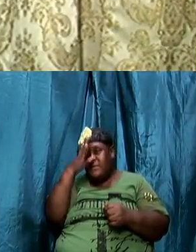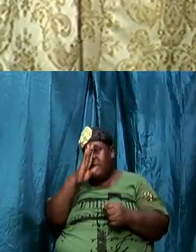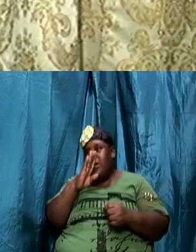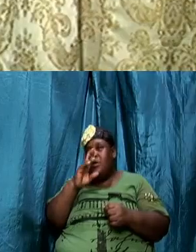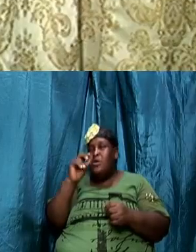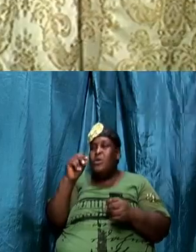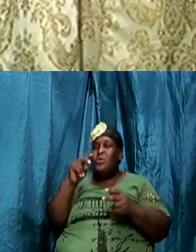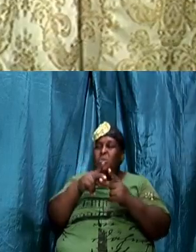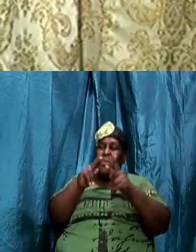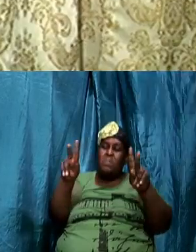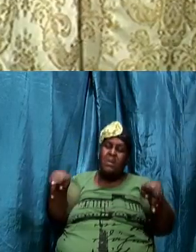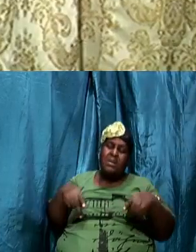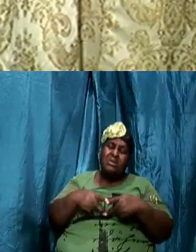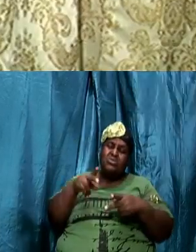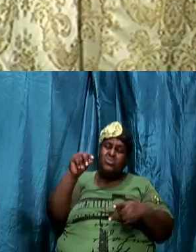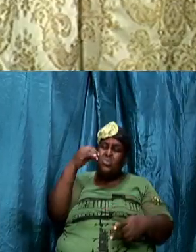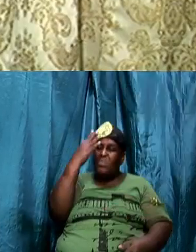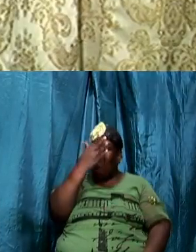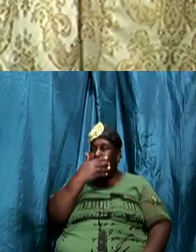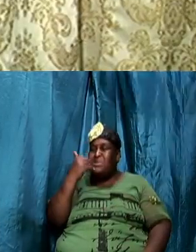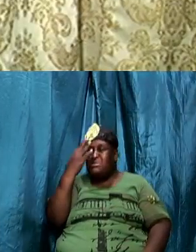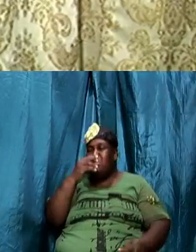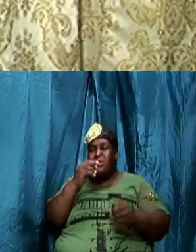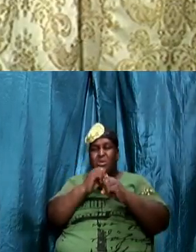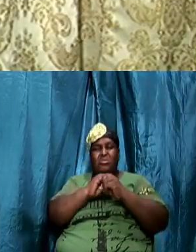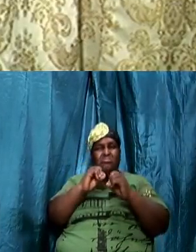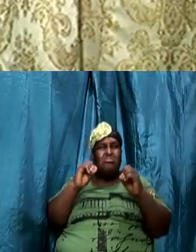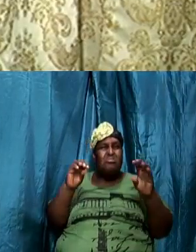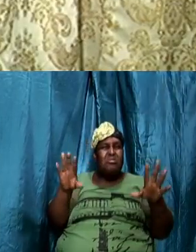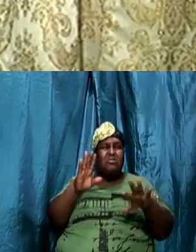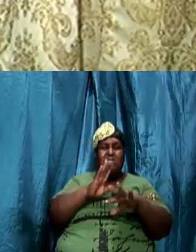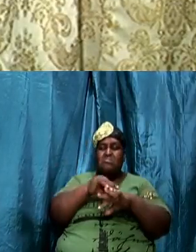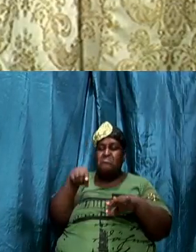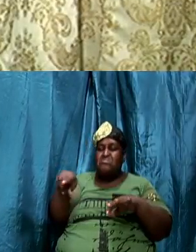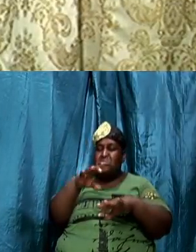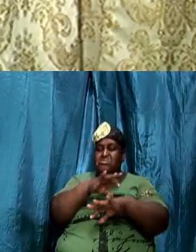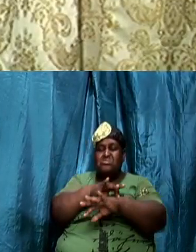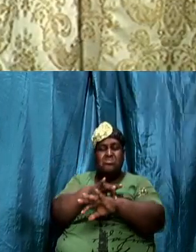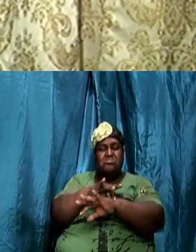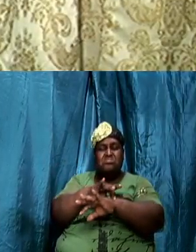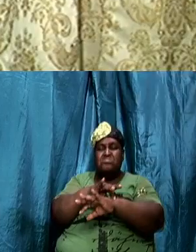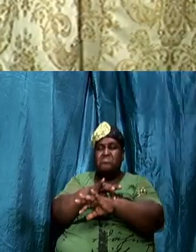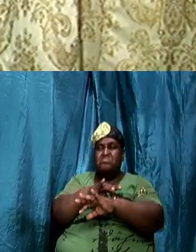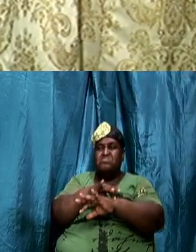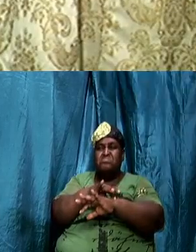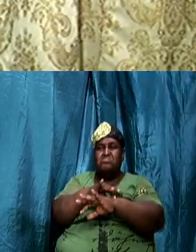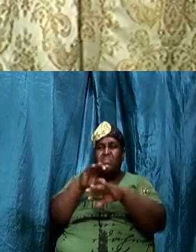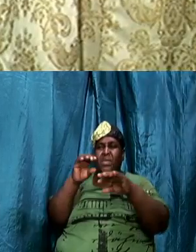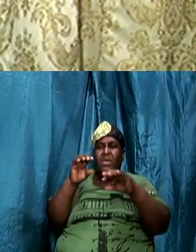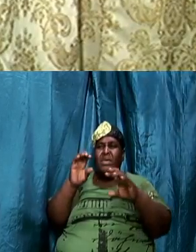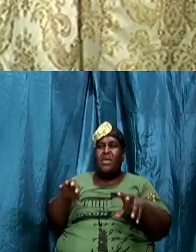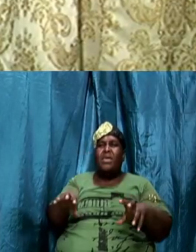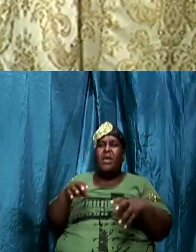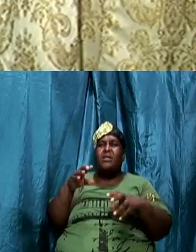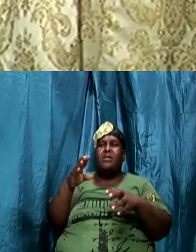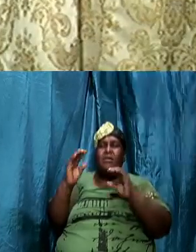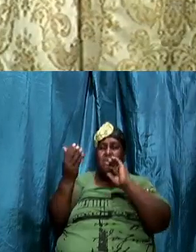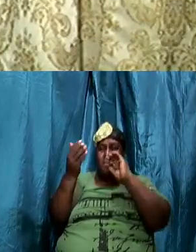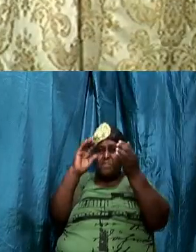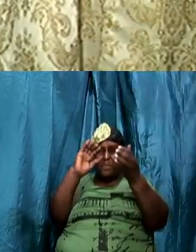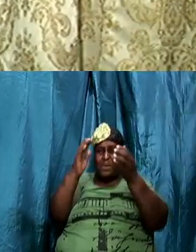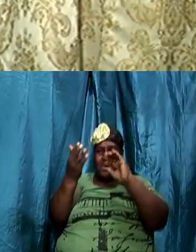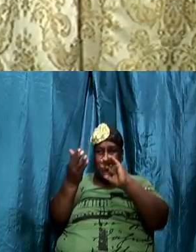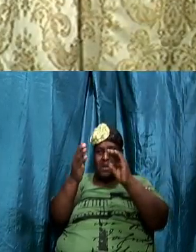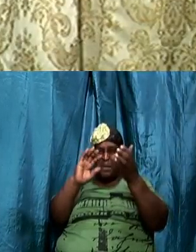there is nothing, absolutely nothing on this earth that can be compared